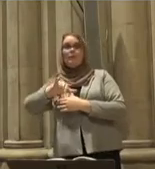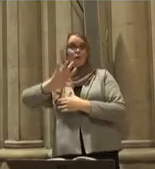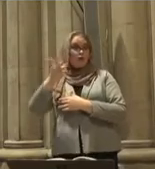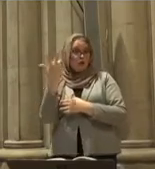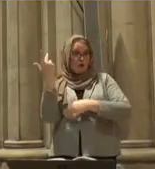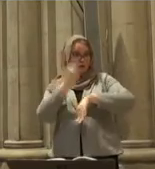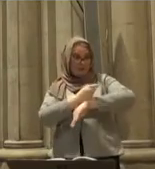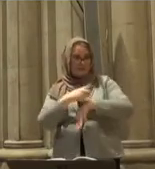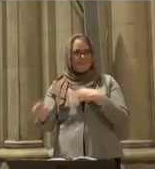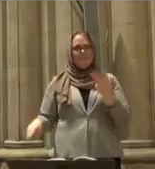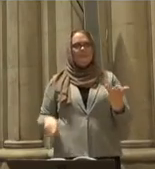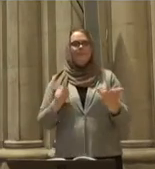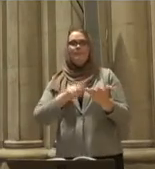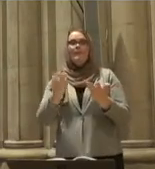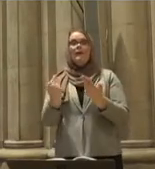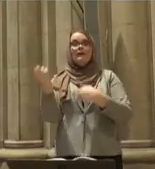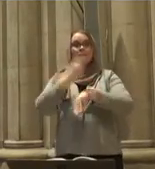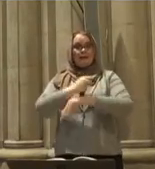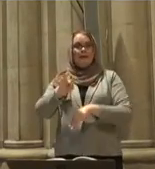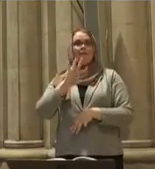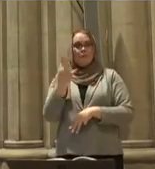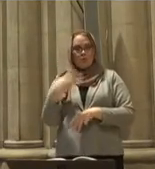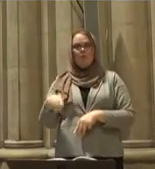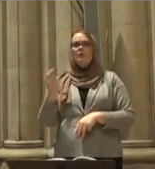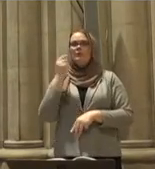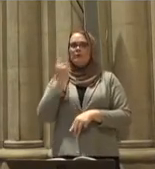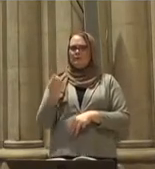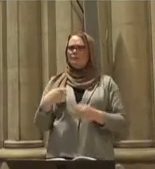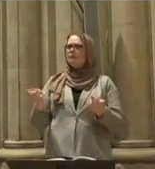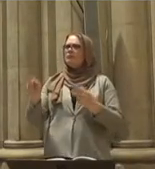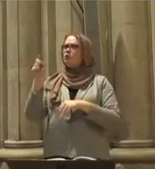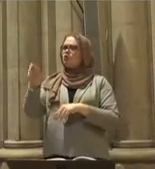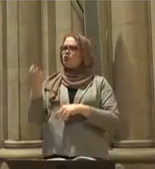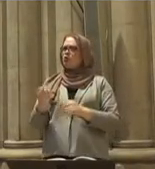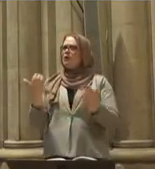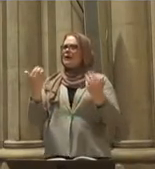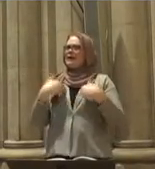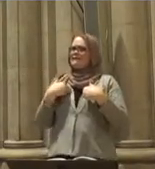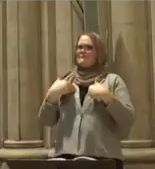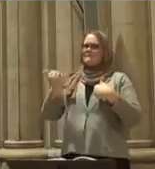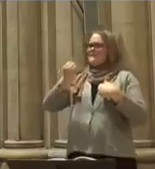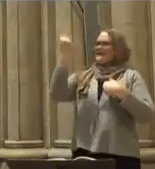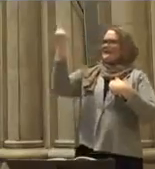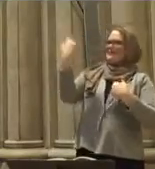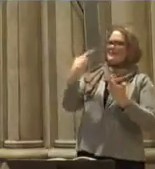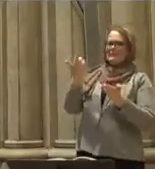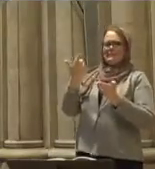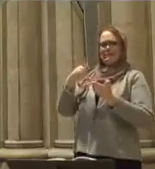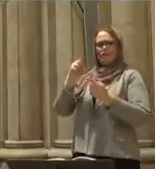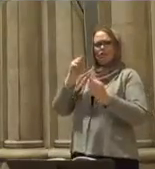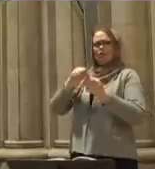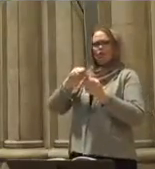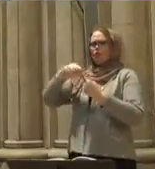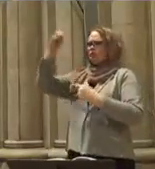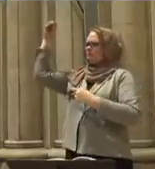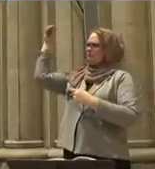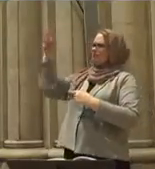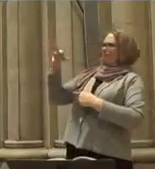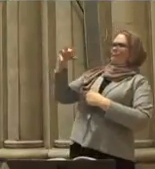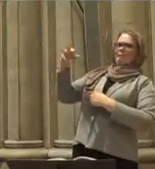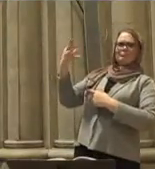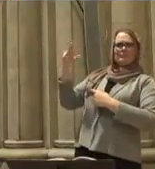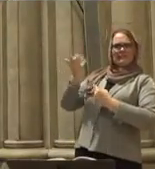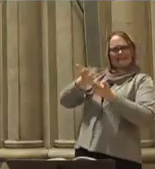And God said, let there be lights in the dome of the sky to separate the day from the night, and let them be for signs and